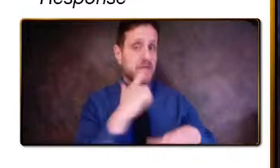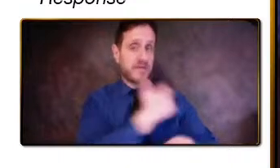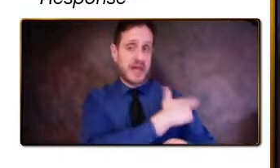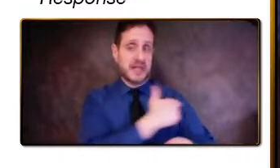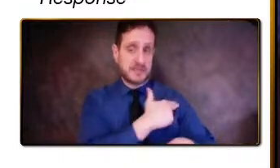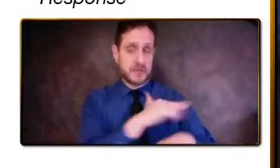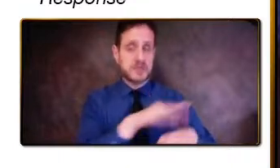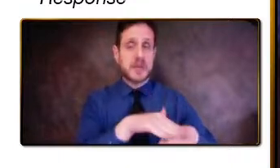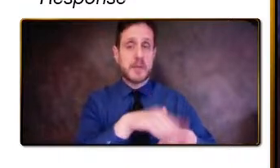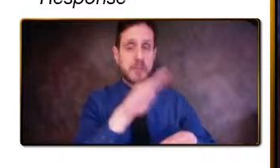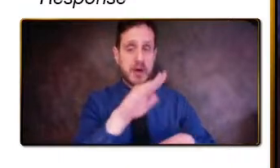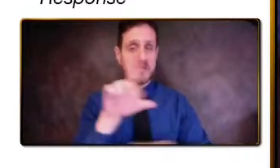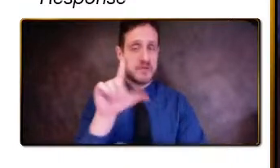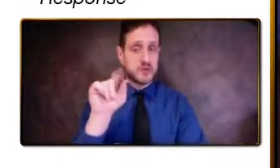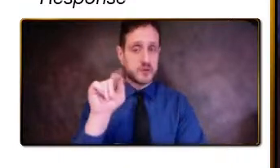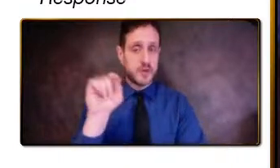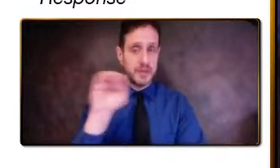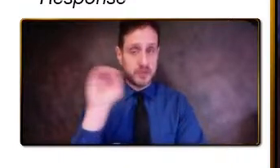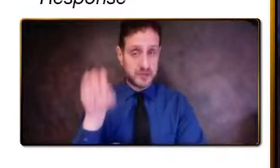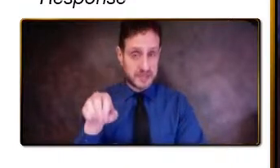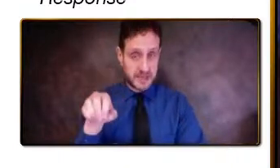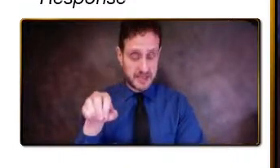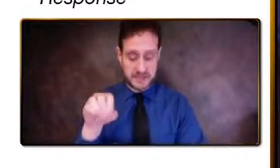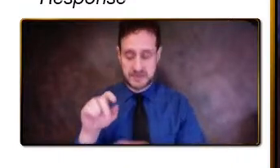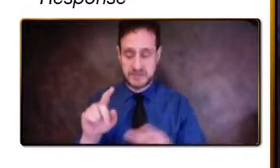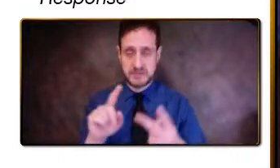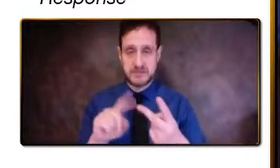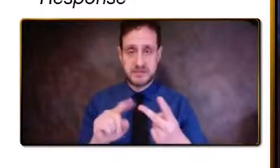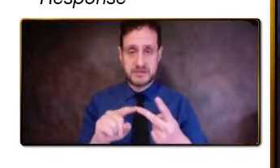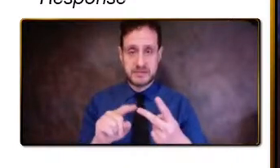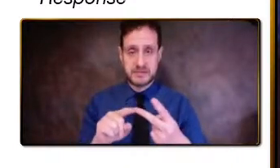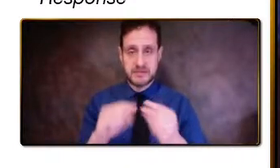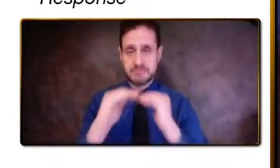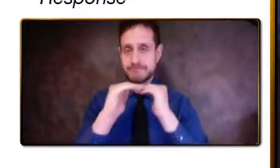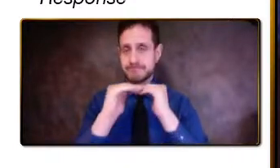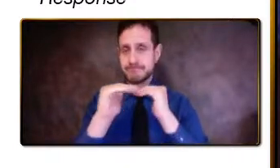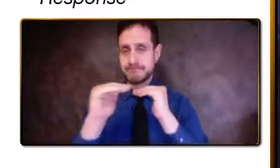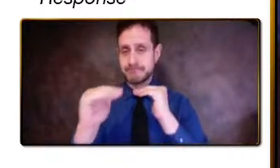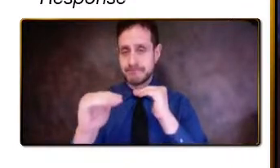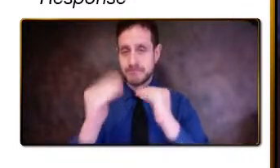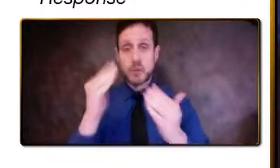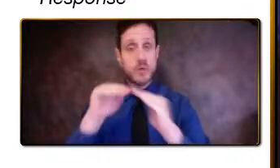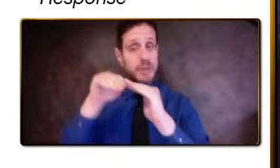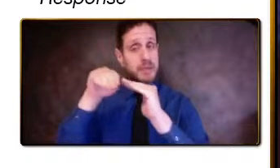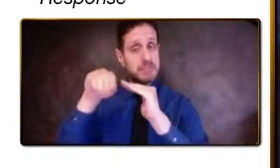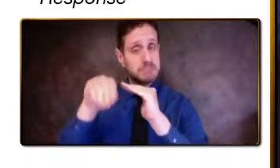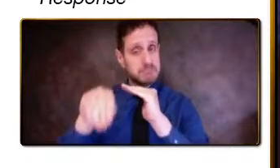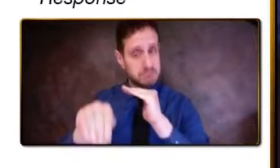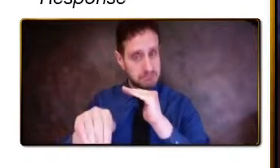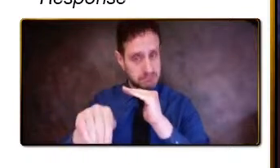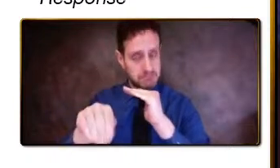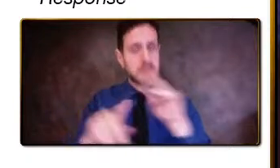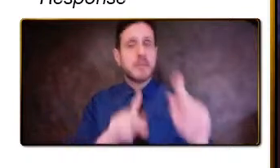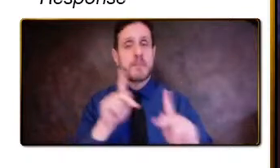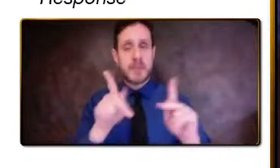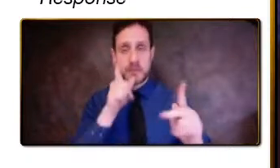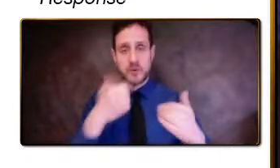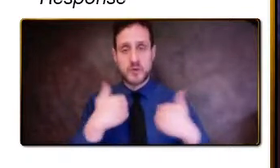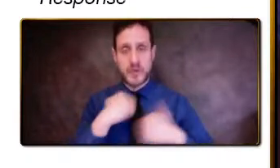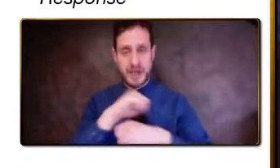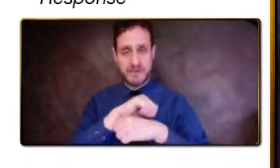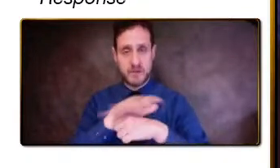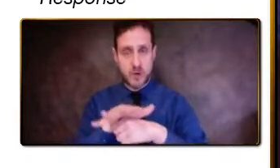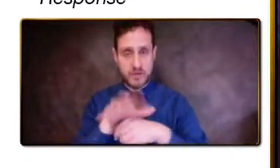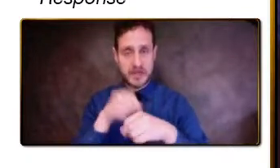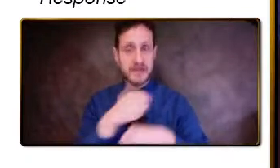a steady and or decreasing number of hospitalized COVID-19 patients in each